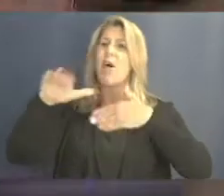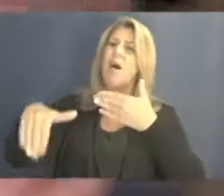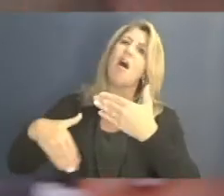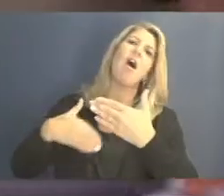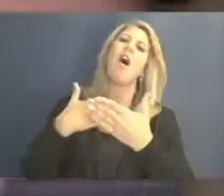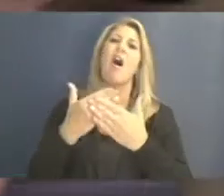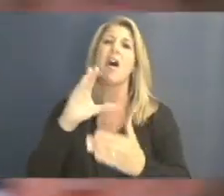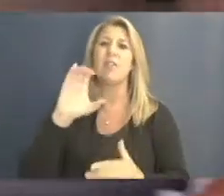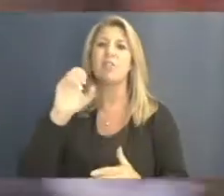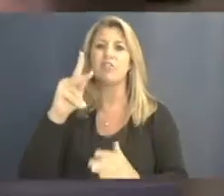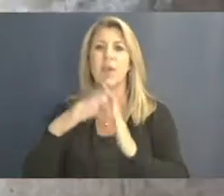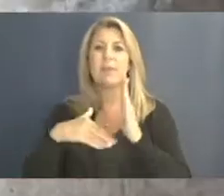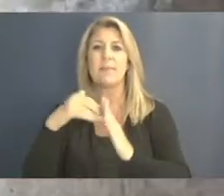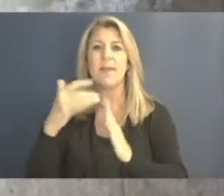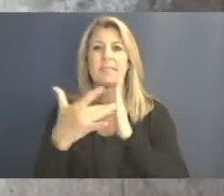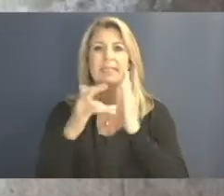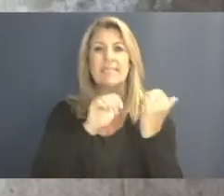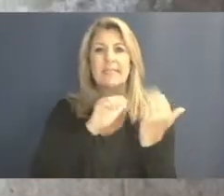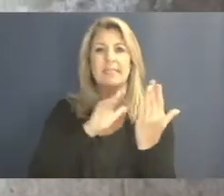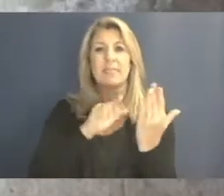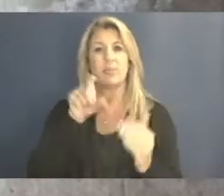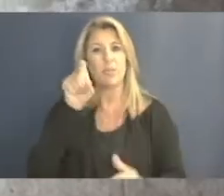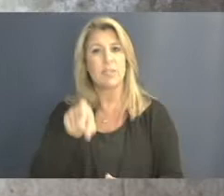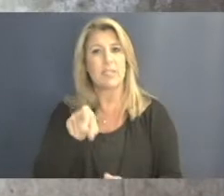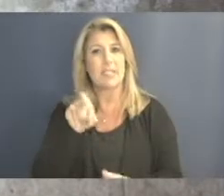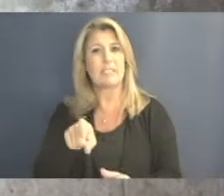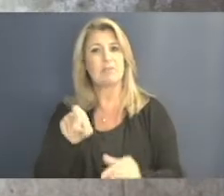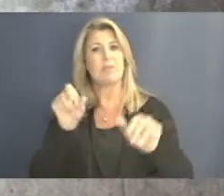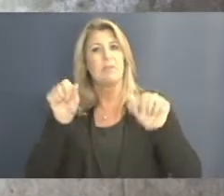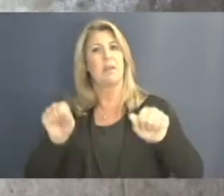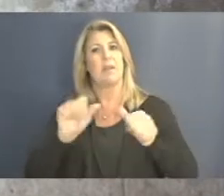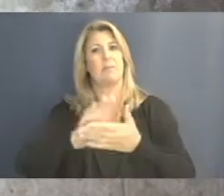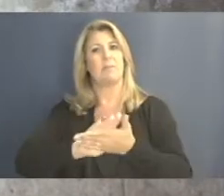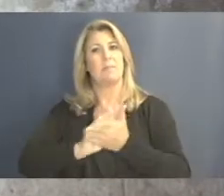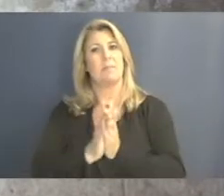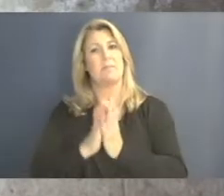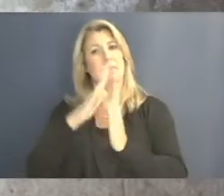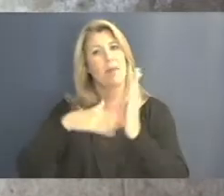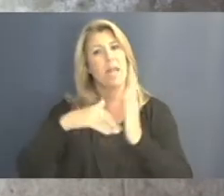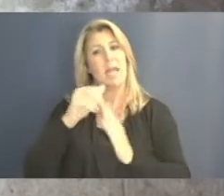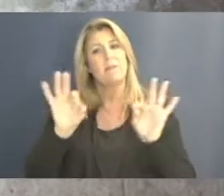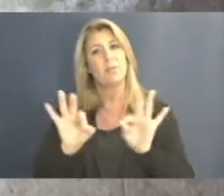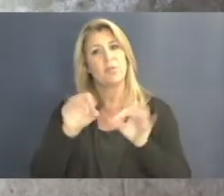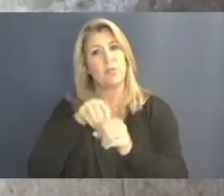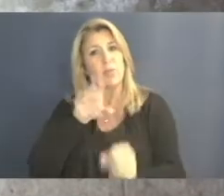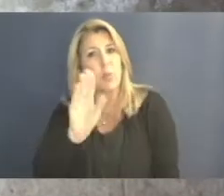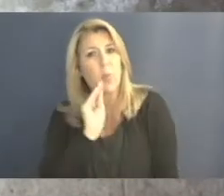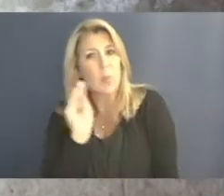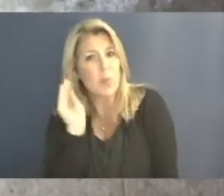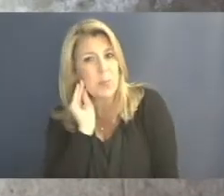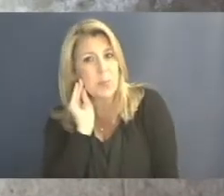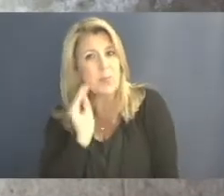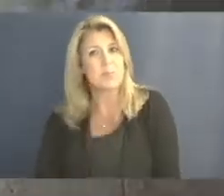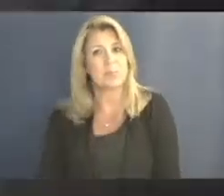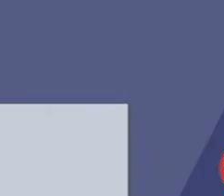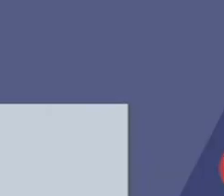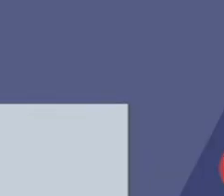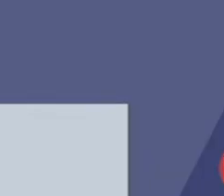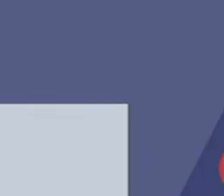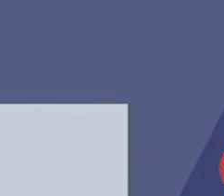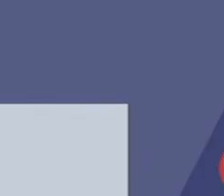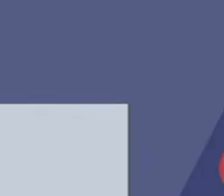you all the chalk paint techniques you will need to paint furniture from your own home.